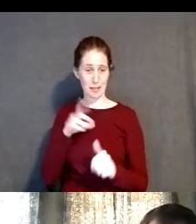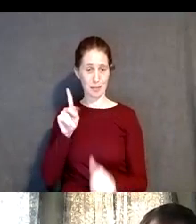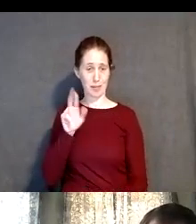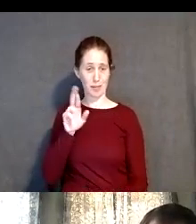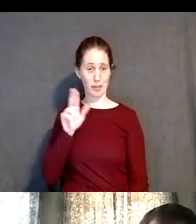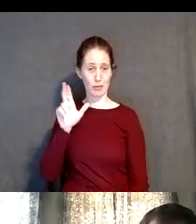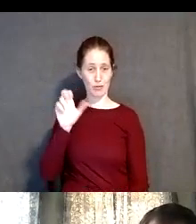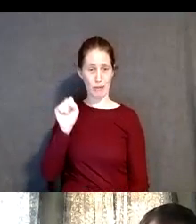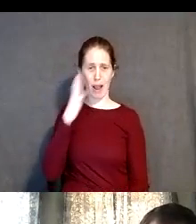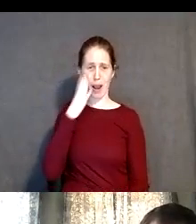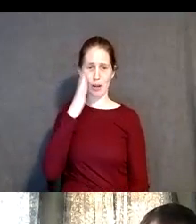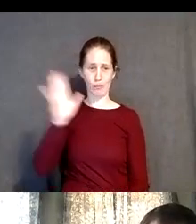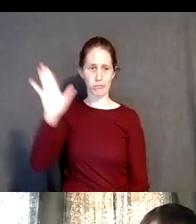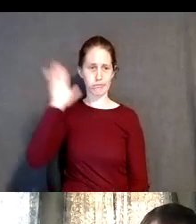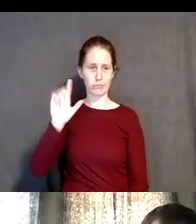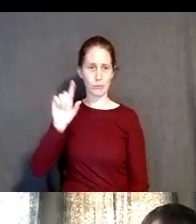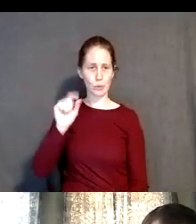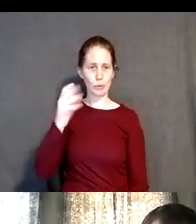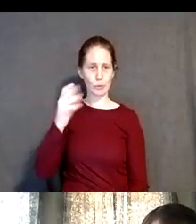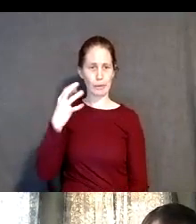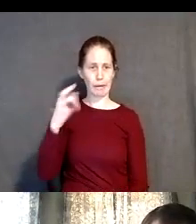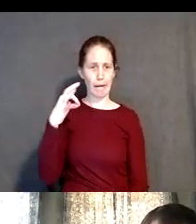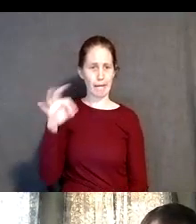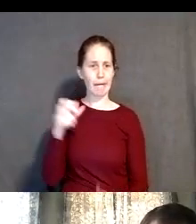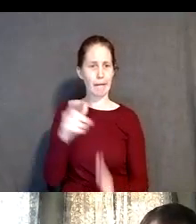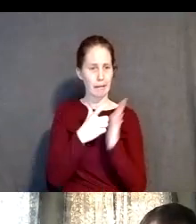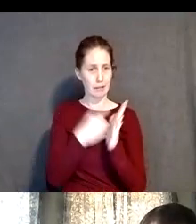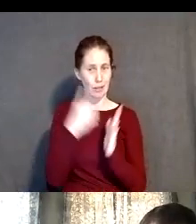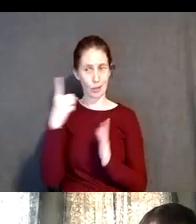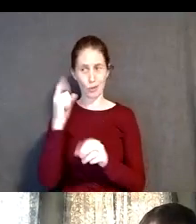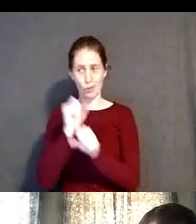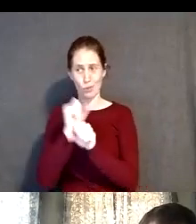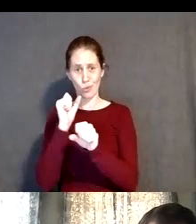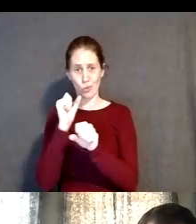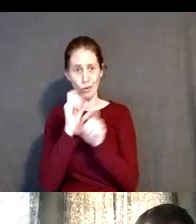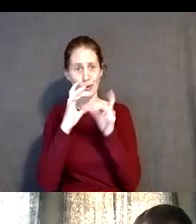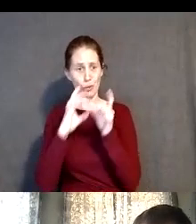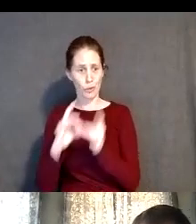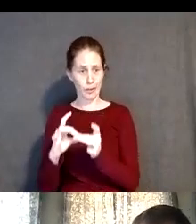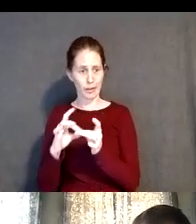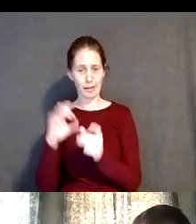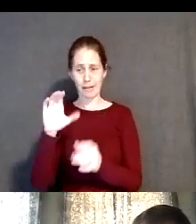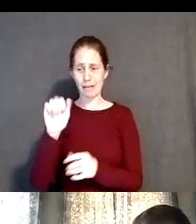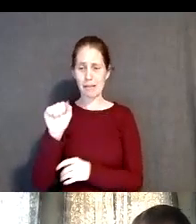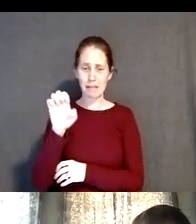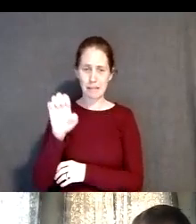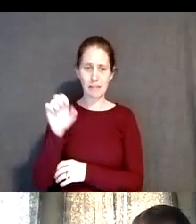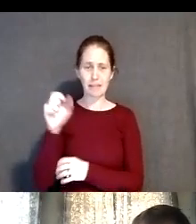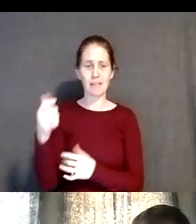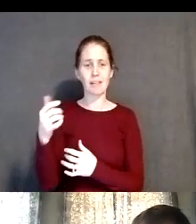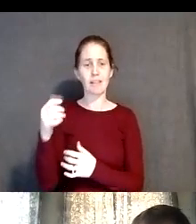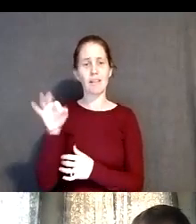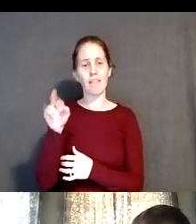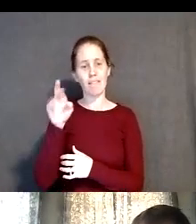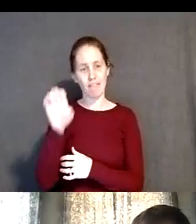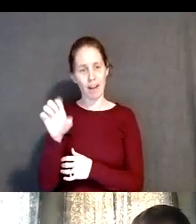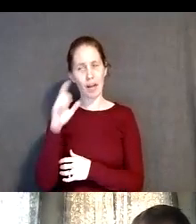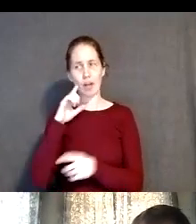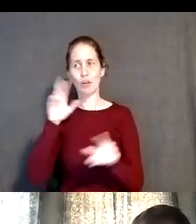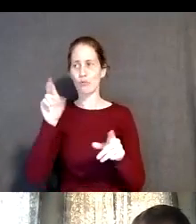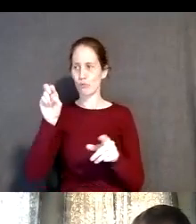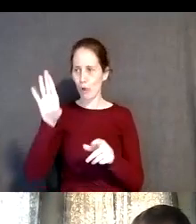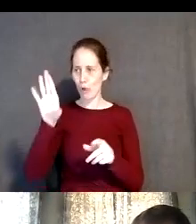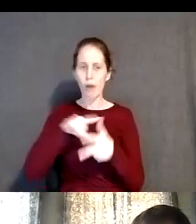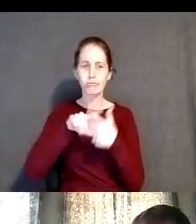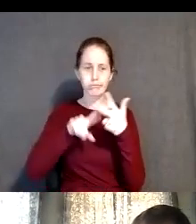long before the 2019 legislation, you worked with Ceasefire and Rob and among other organizations